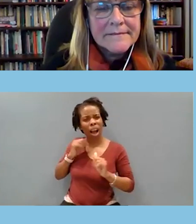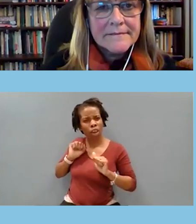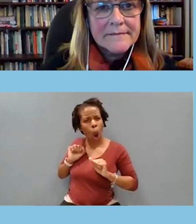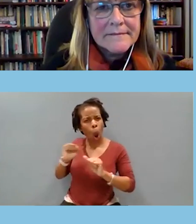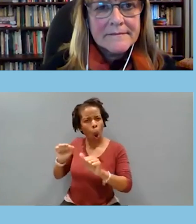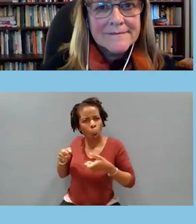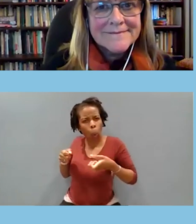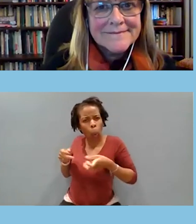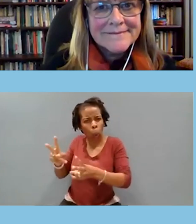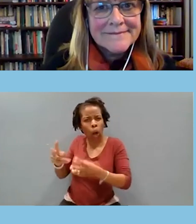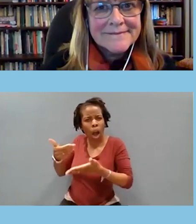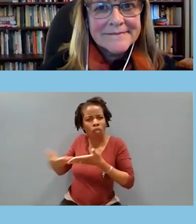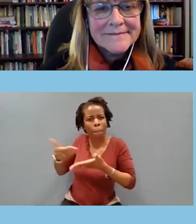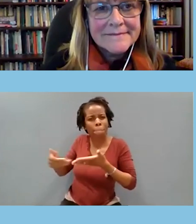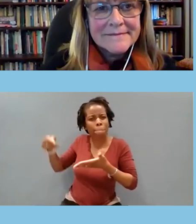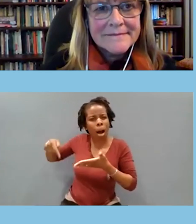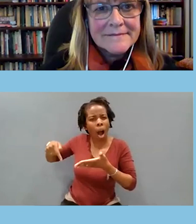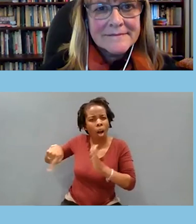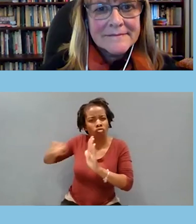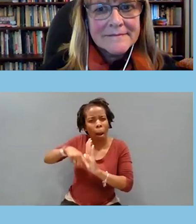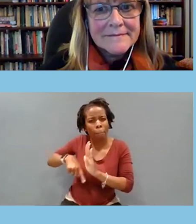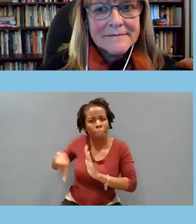work, Tanya. And I think